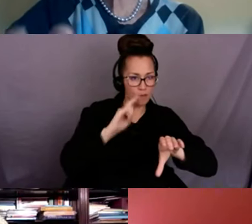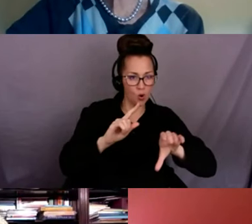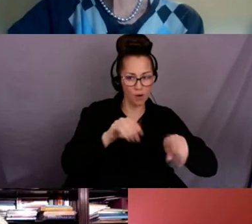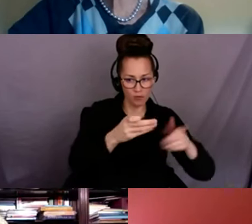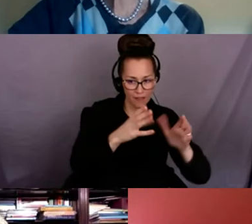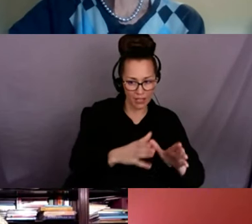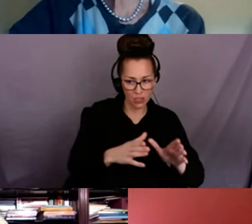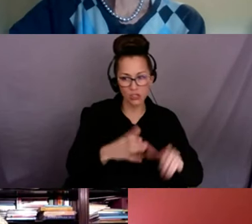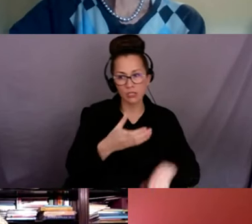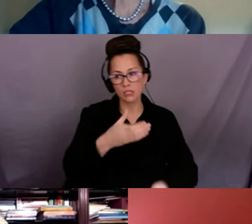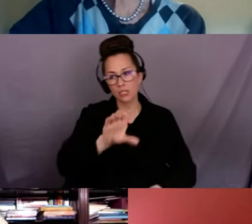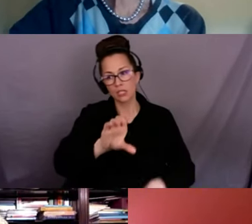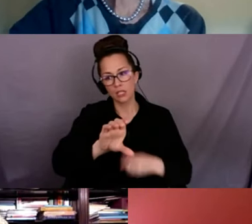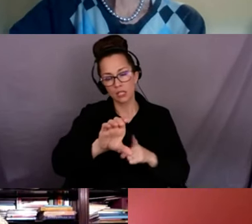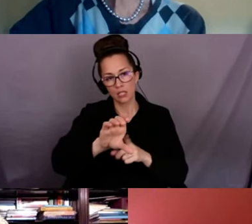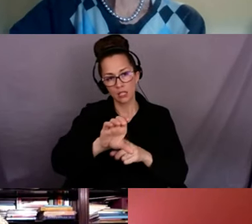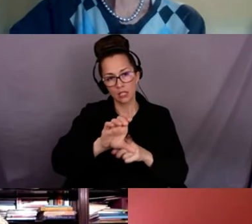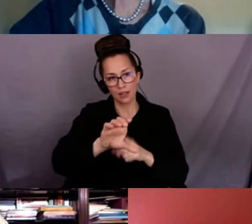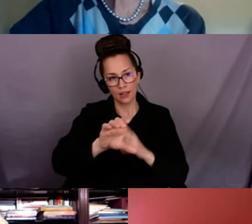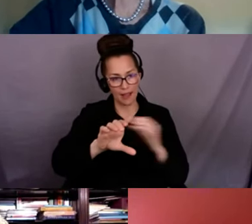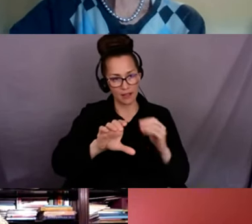just to the IDD sector.